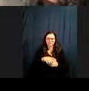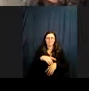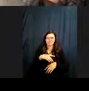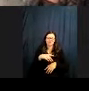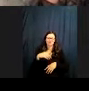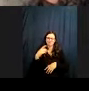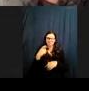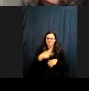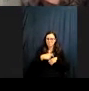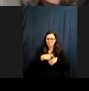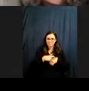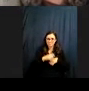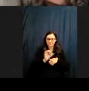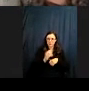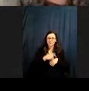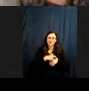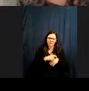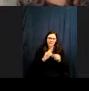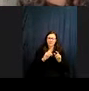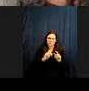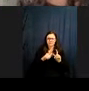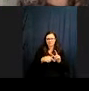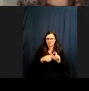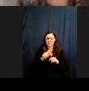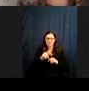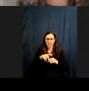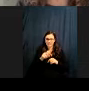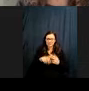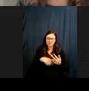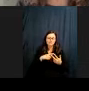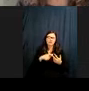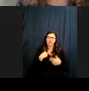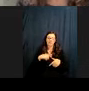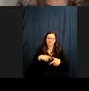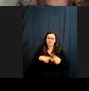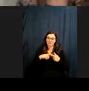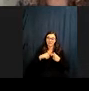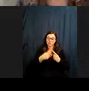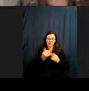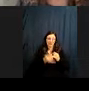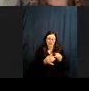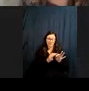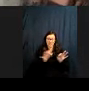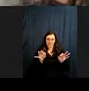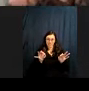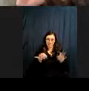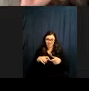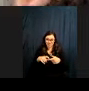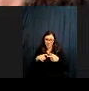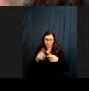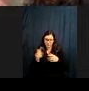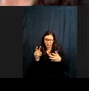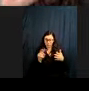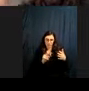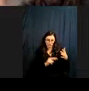And time, there's time lapse. There's suspense when you come to the end of a line and you have to travel through